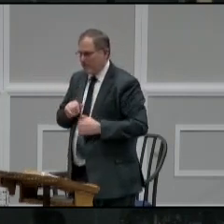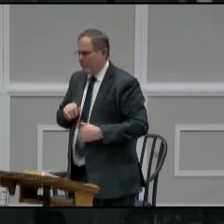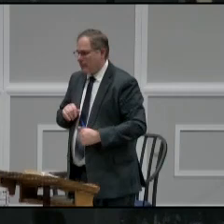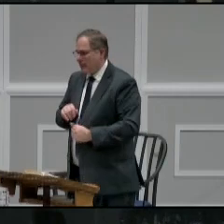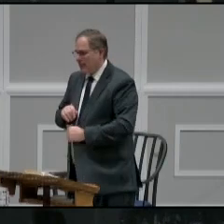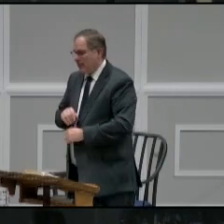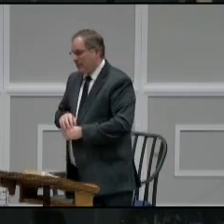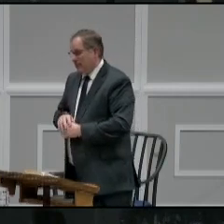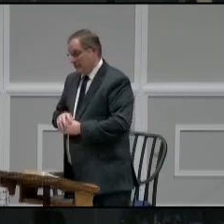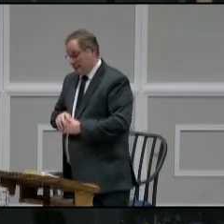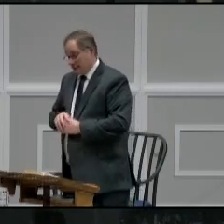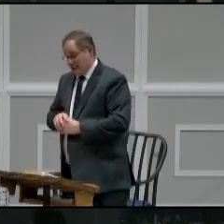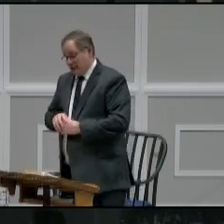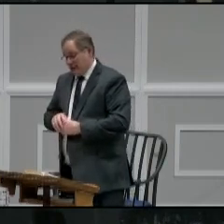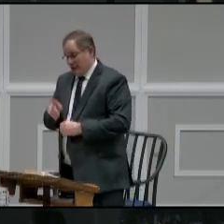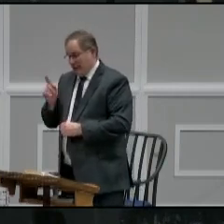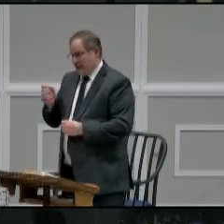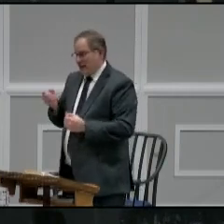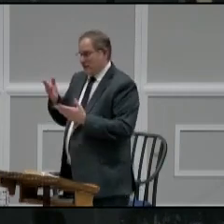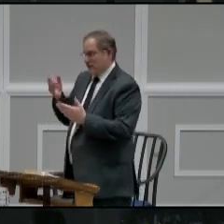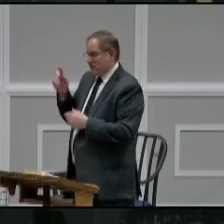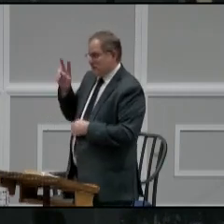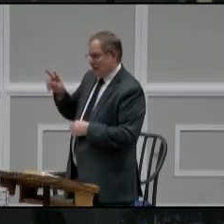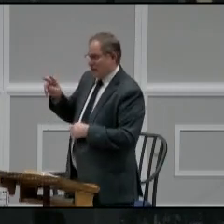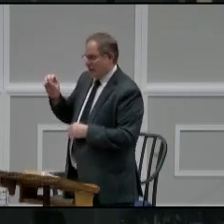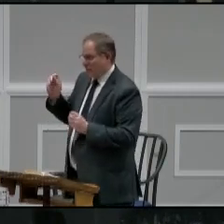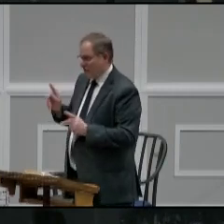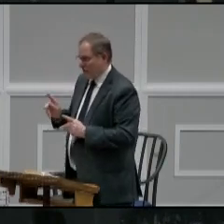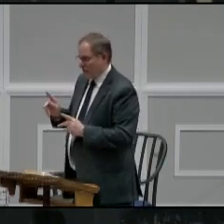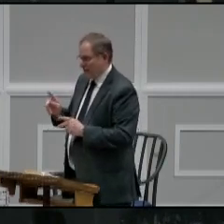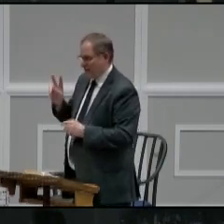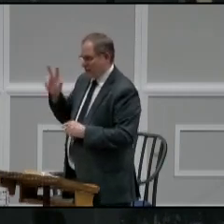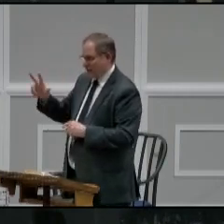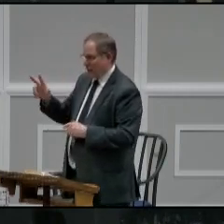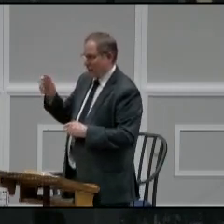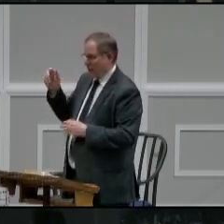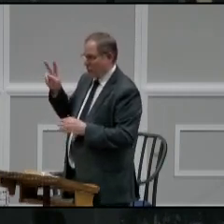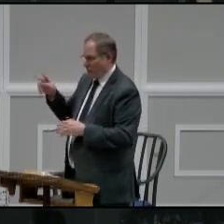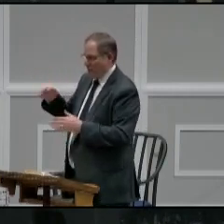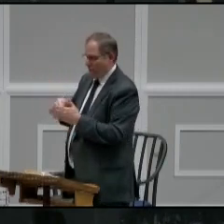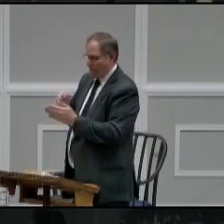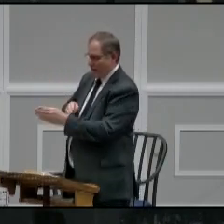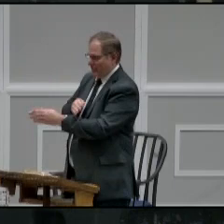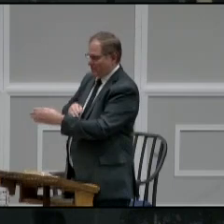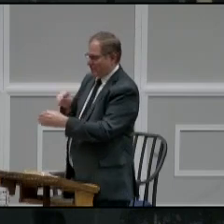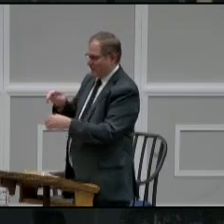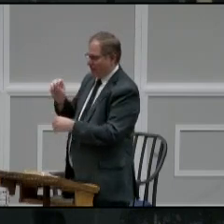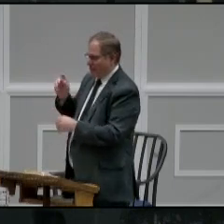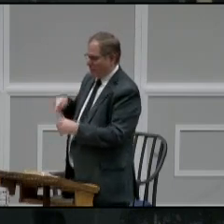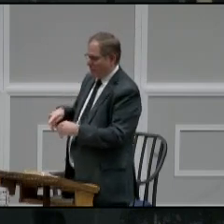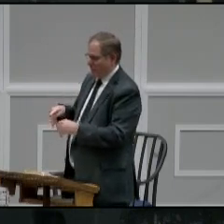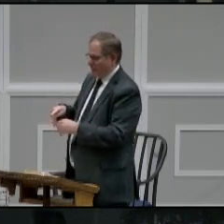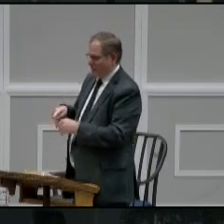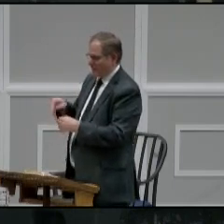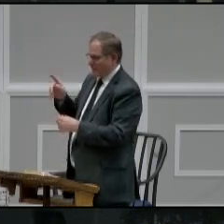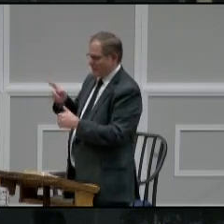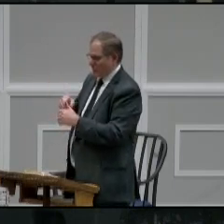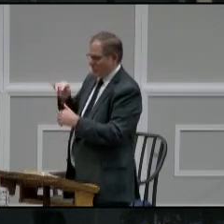Aren't you glad for second chances and third chances and fourth chances and 100 millionth chances? I mean, I'm up to a whole bunch. I don't know about